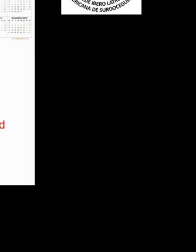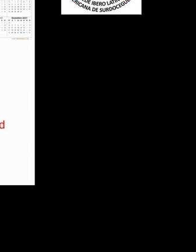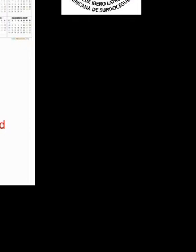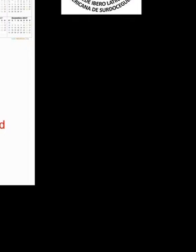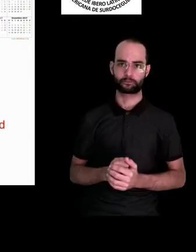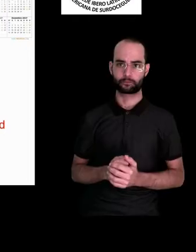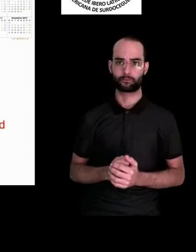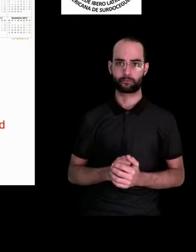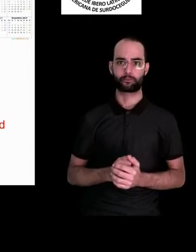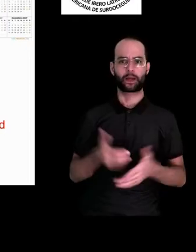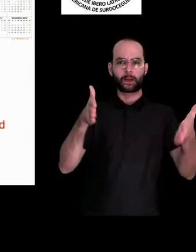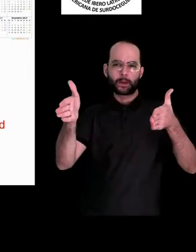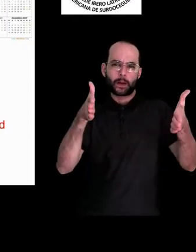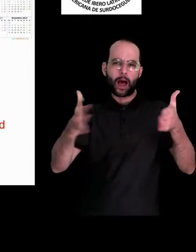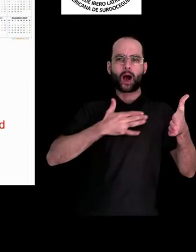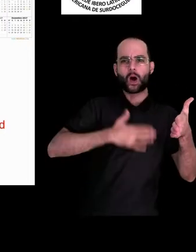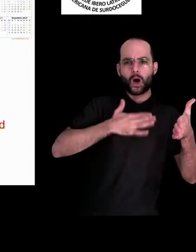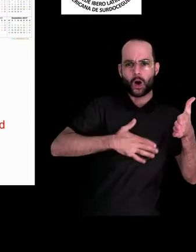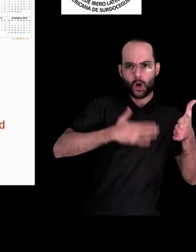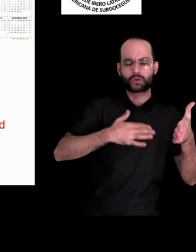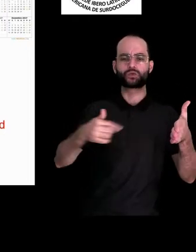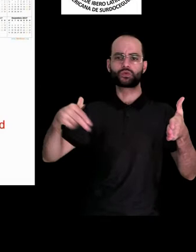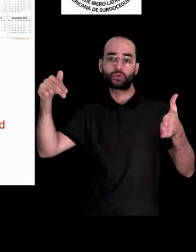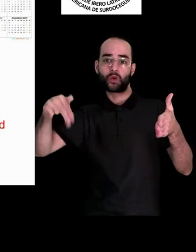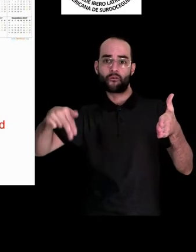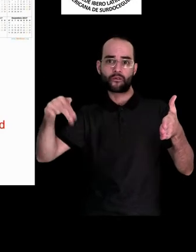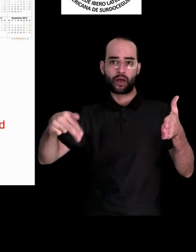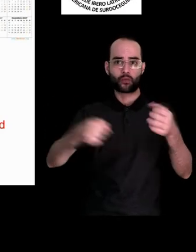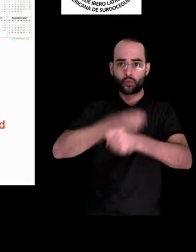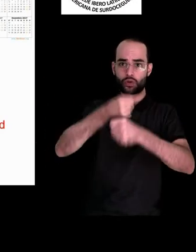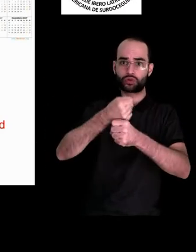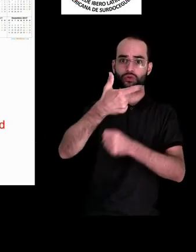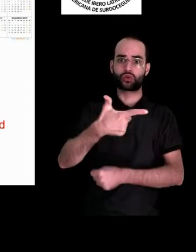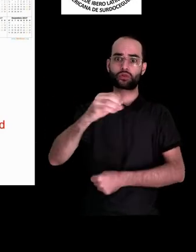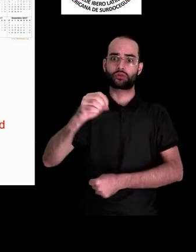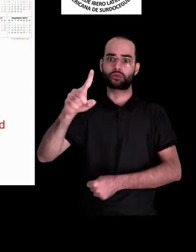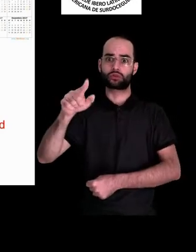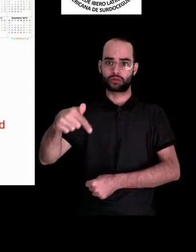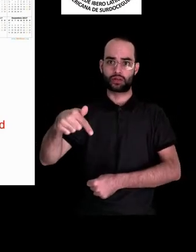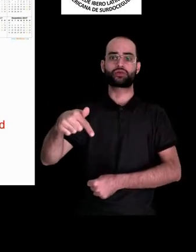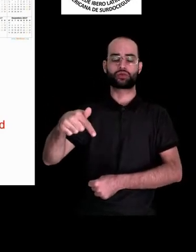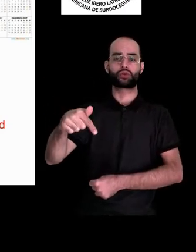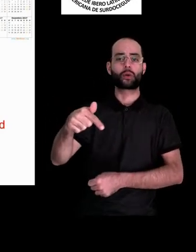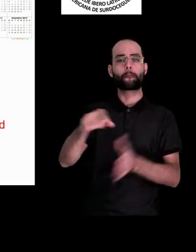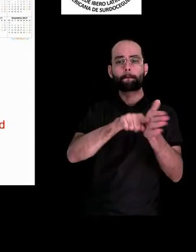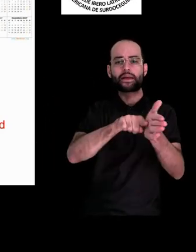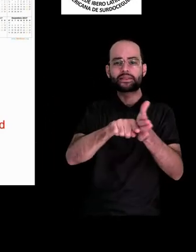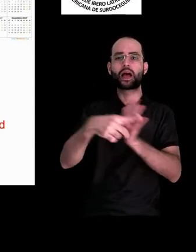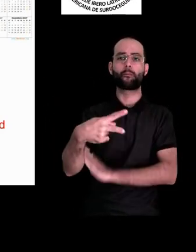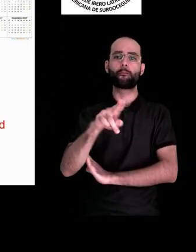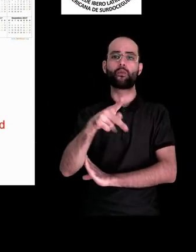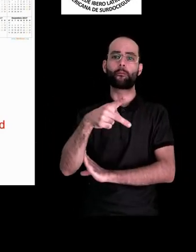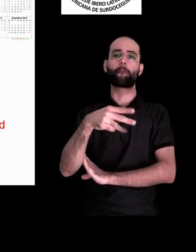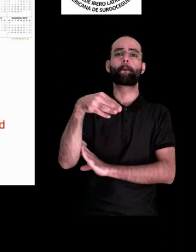centered, it says, between August and November 2017, the survey was conducted on PubMed,